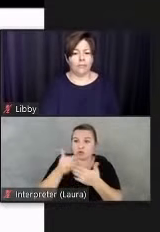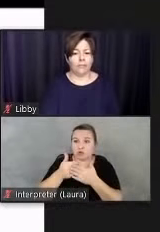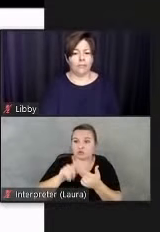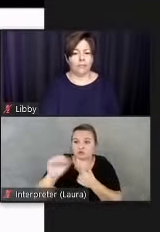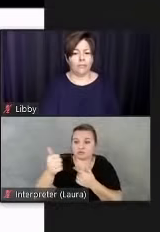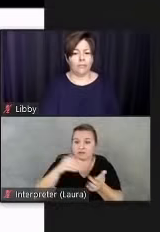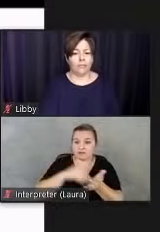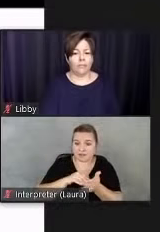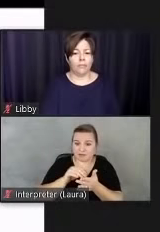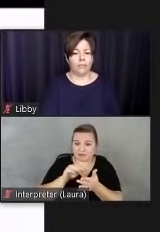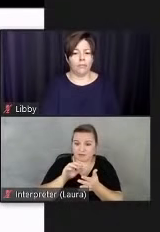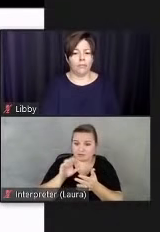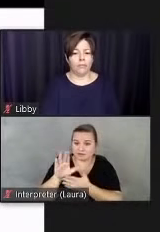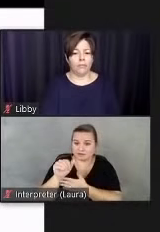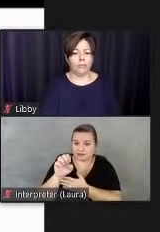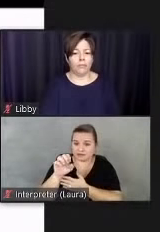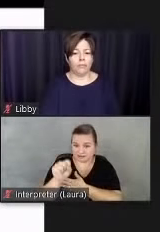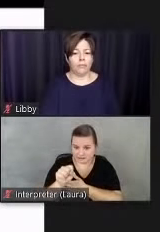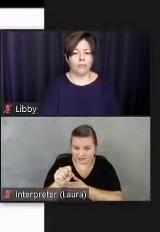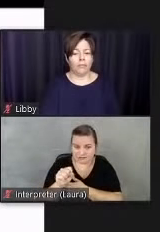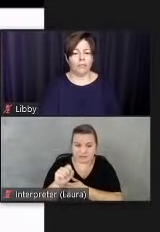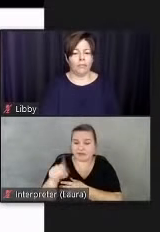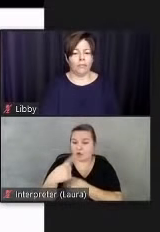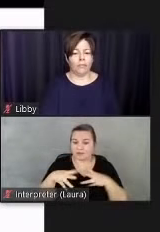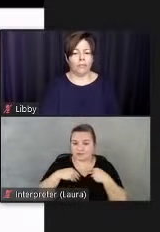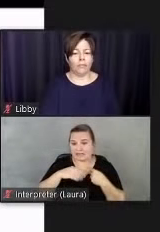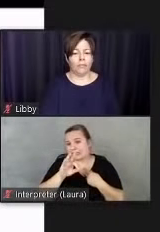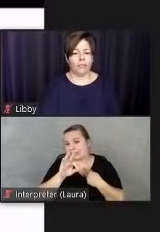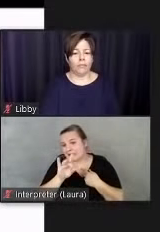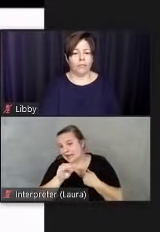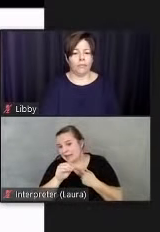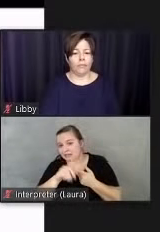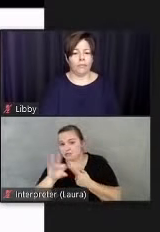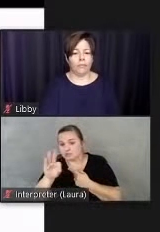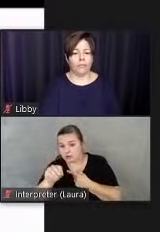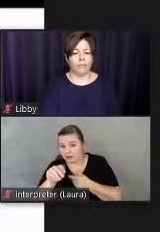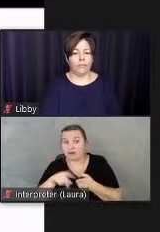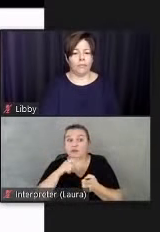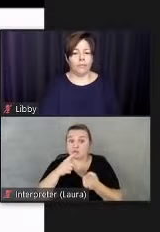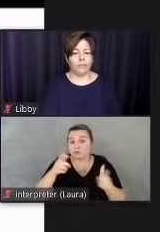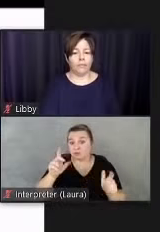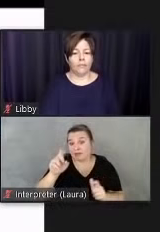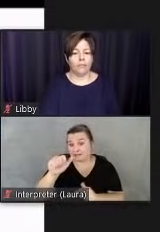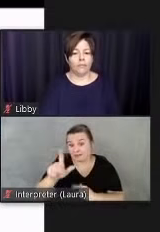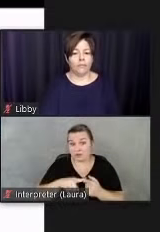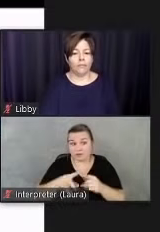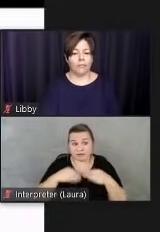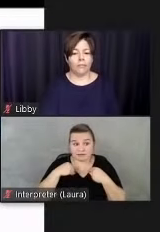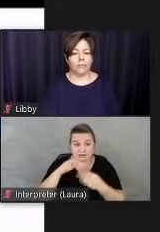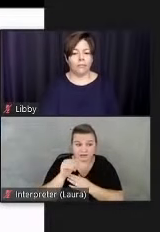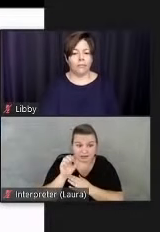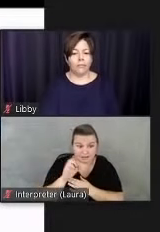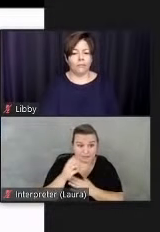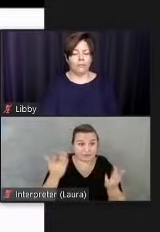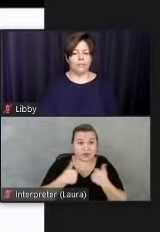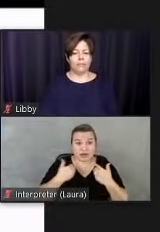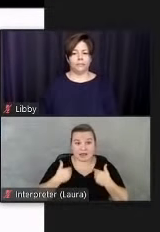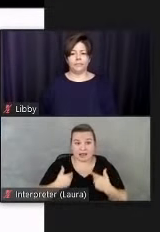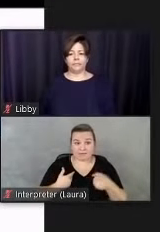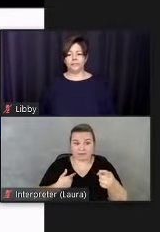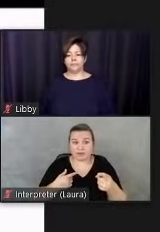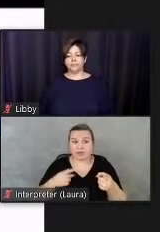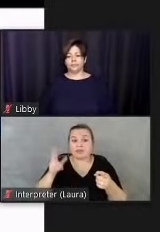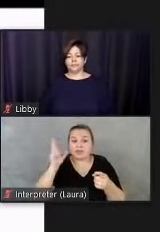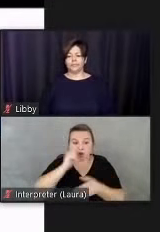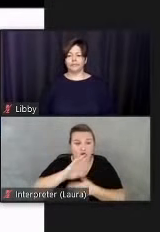and only takes between 80 and 90. And so it's a big deal when they do take a case. And here I am, they heard oral